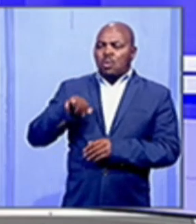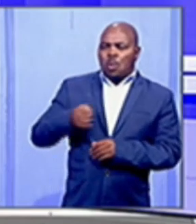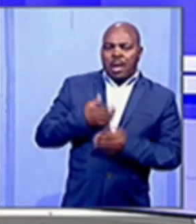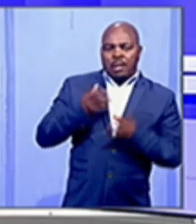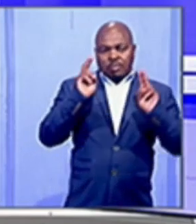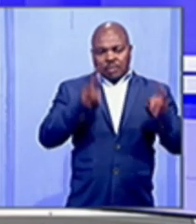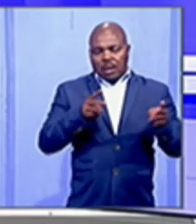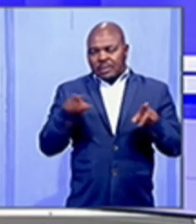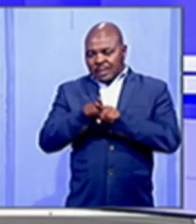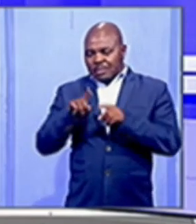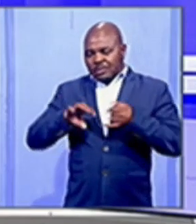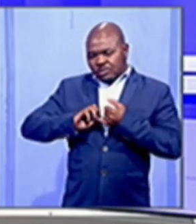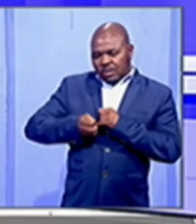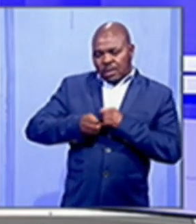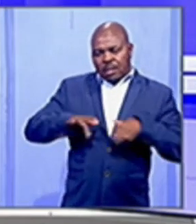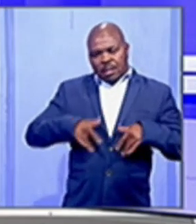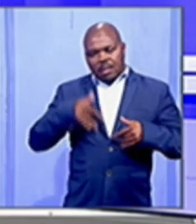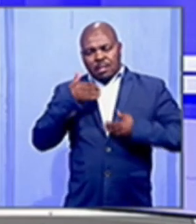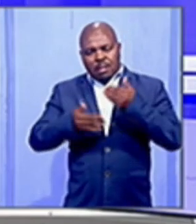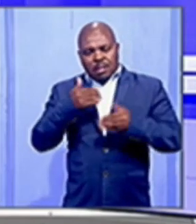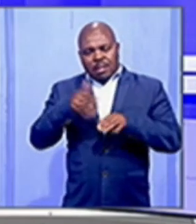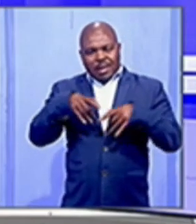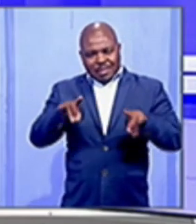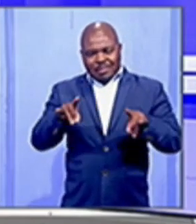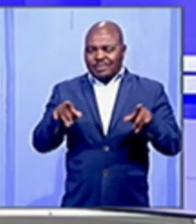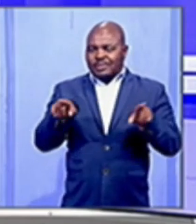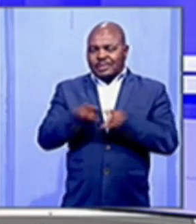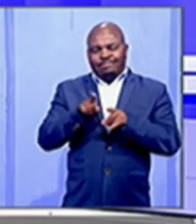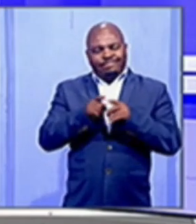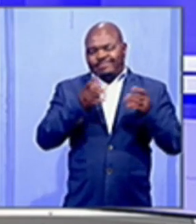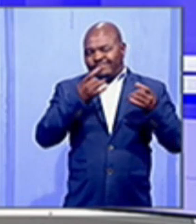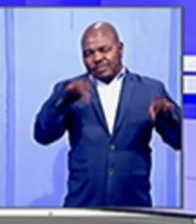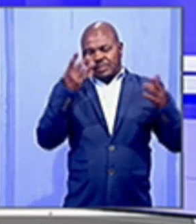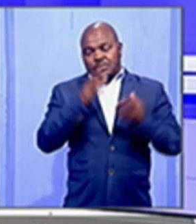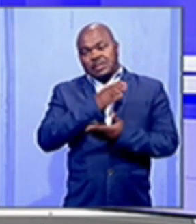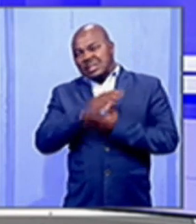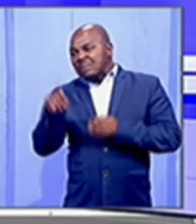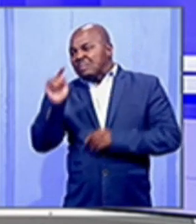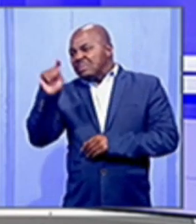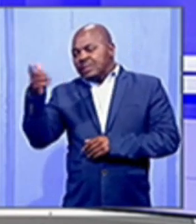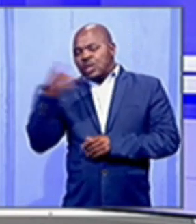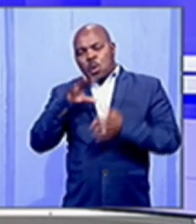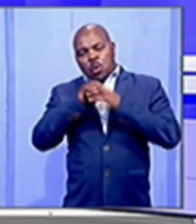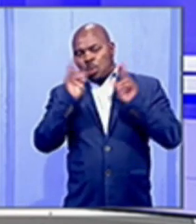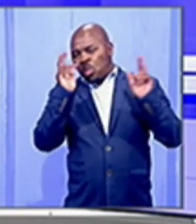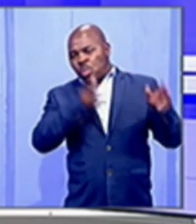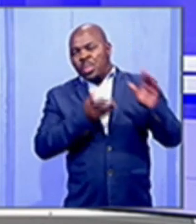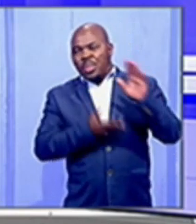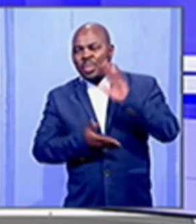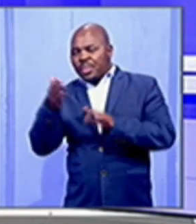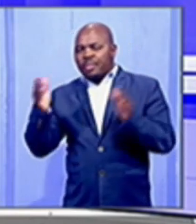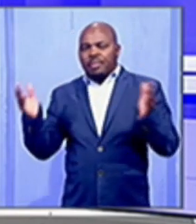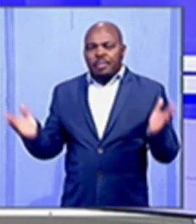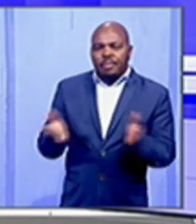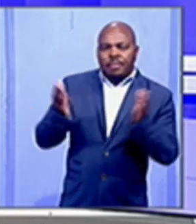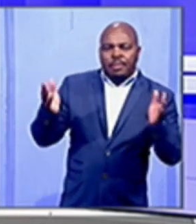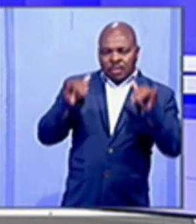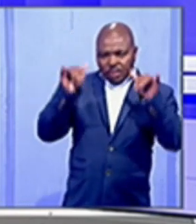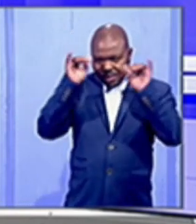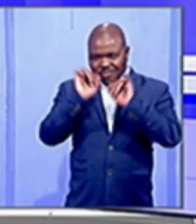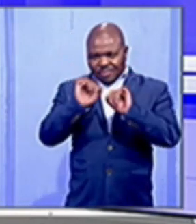ba aparetswe ke bothata jono. Bosenyi jo bo gapeleditse bangwe ba balemi go tlogela magae a bona go ya go disa le go nna le leruo